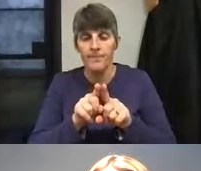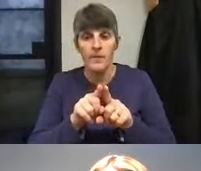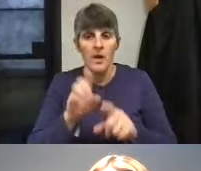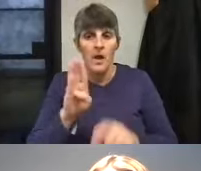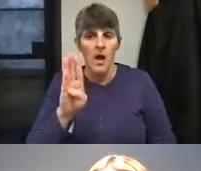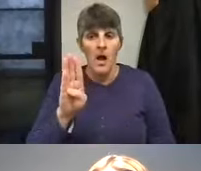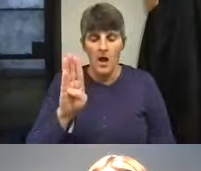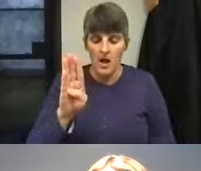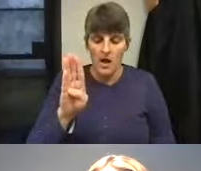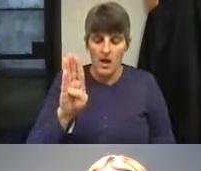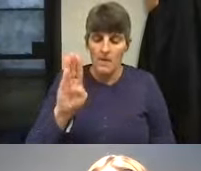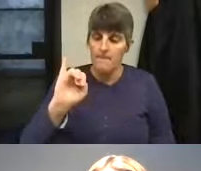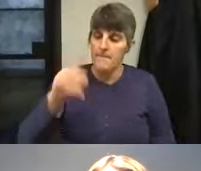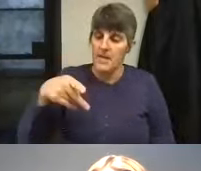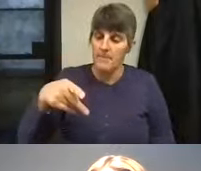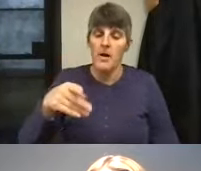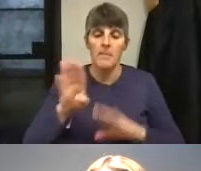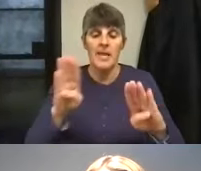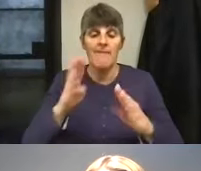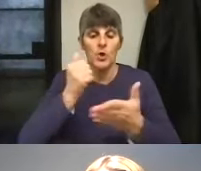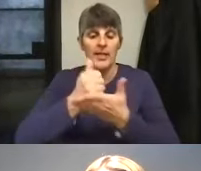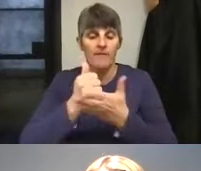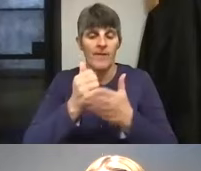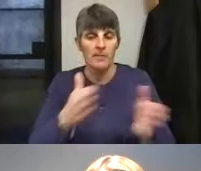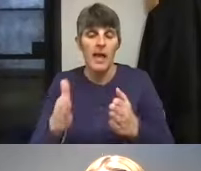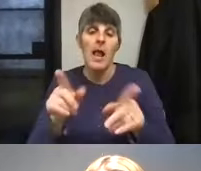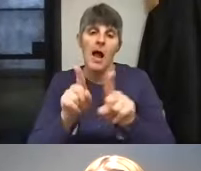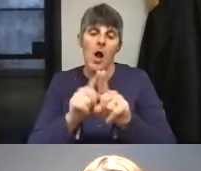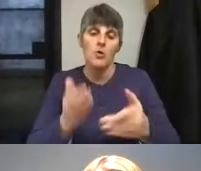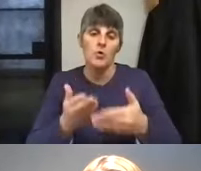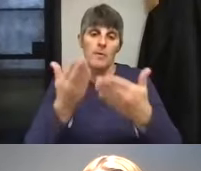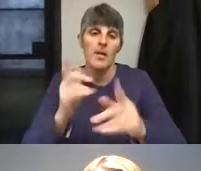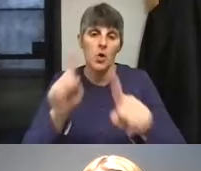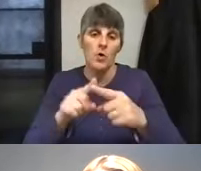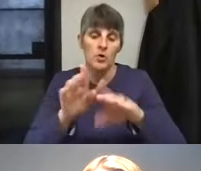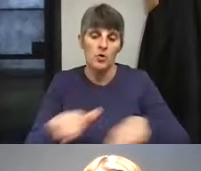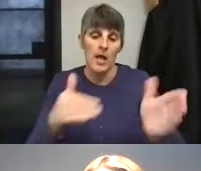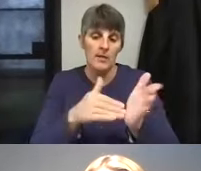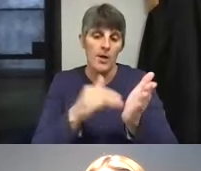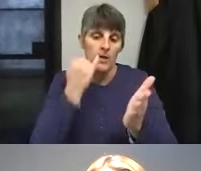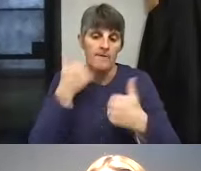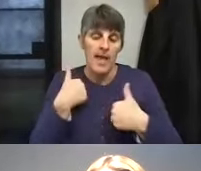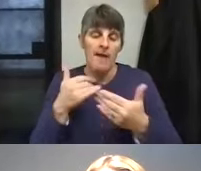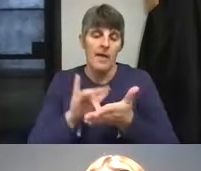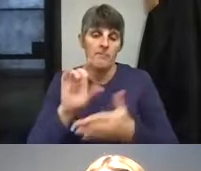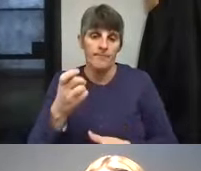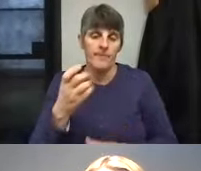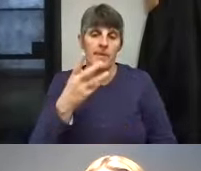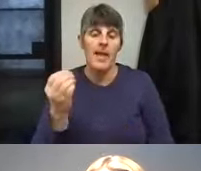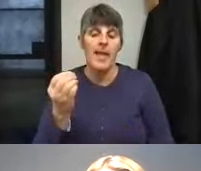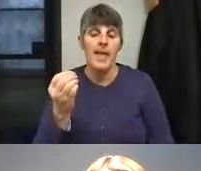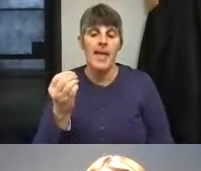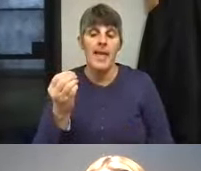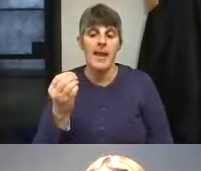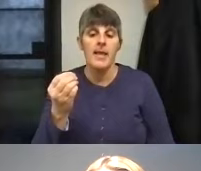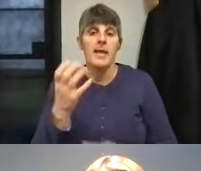behavioral intervention plan, then I would also recommend going to your child's doctor if they have that medical diagnosis, and